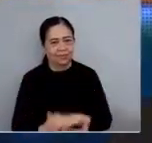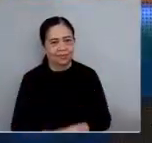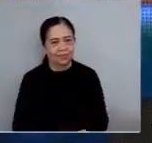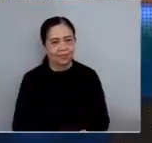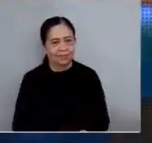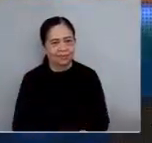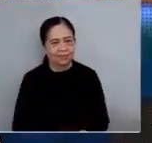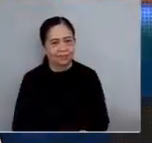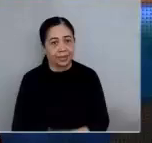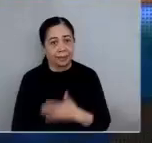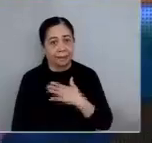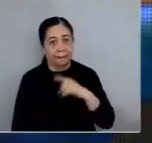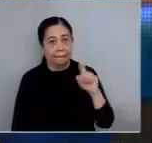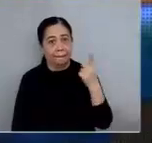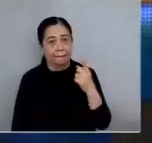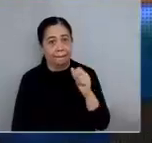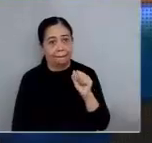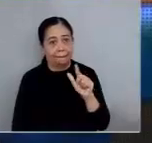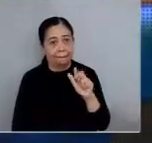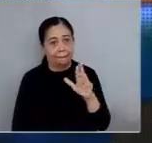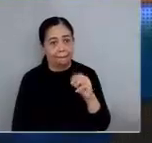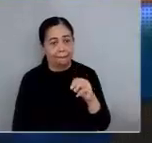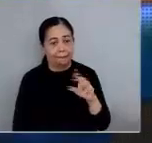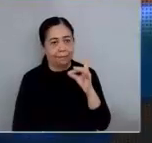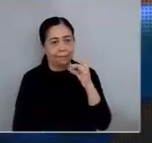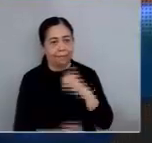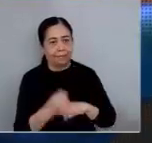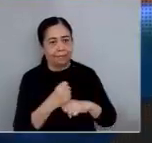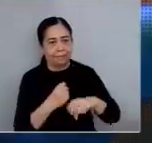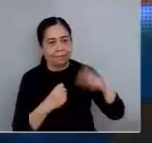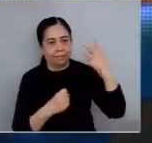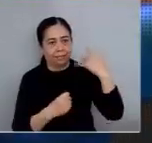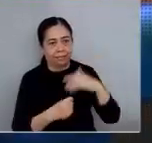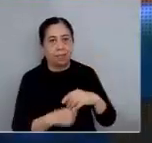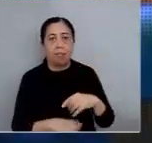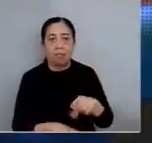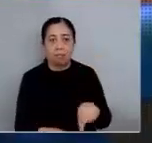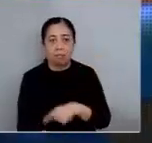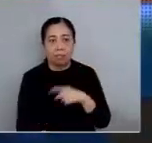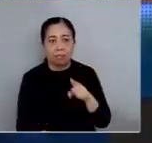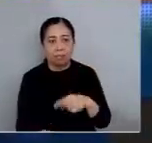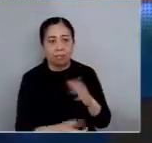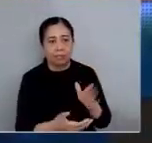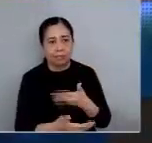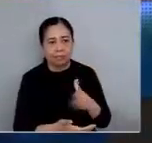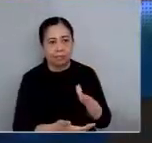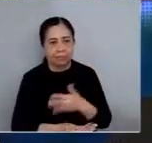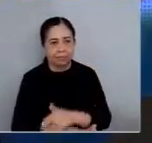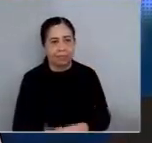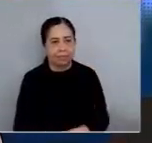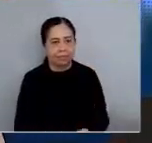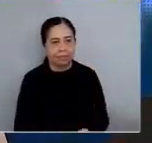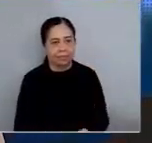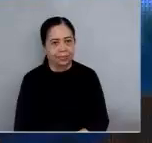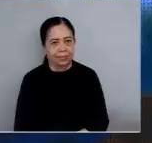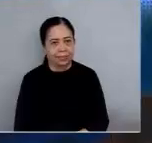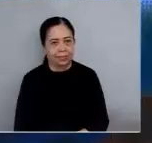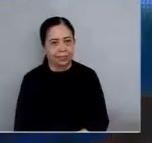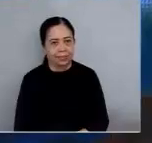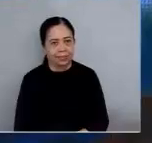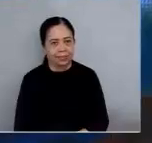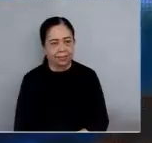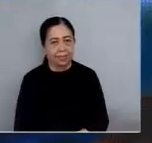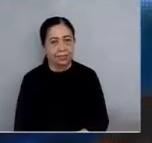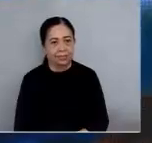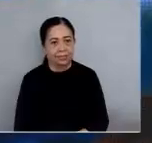Well, my first album was released 8 years ago, so... Tagal na pala, you've been in the business a long time. Actually, sobrang tagal